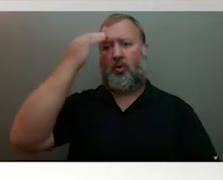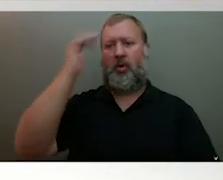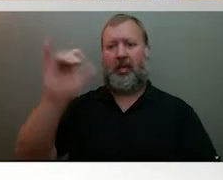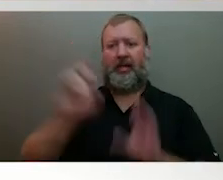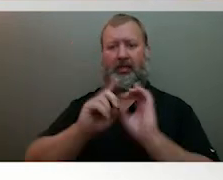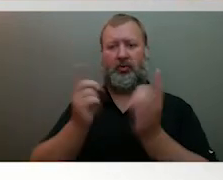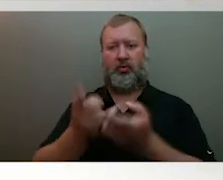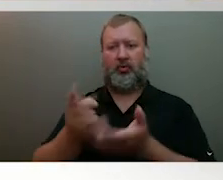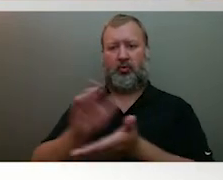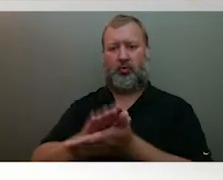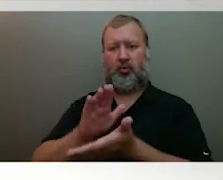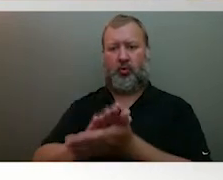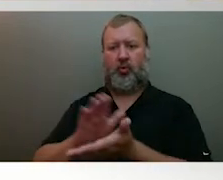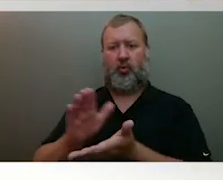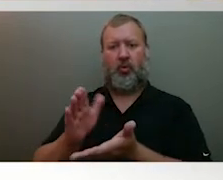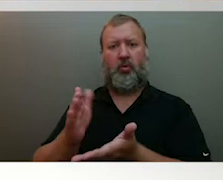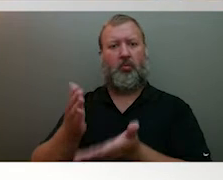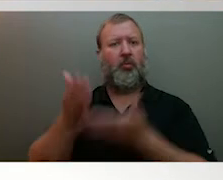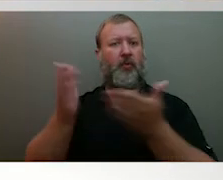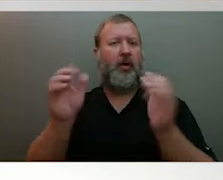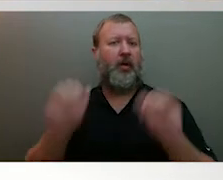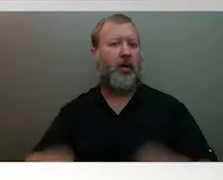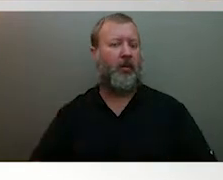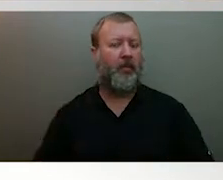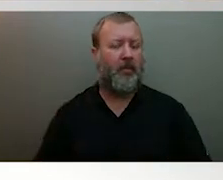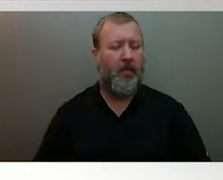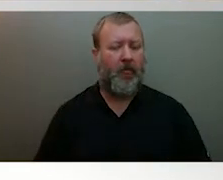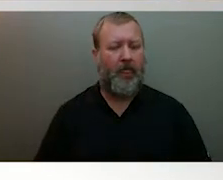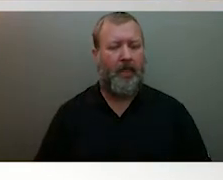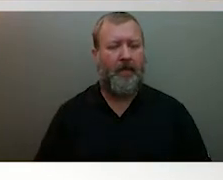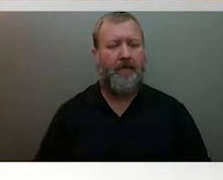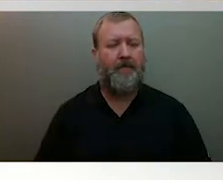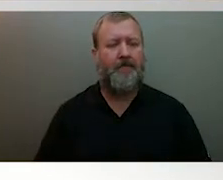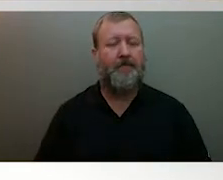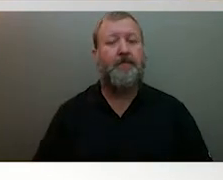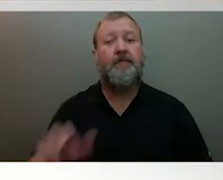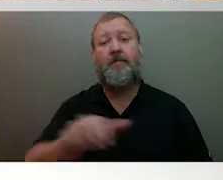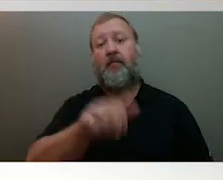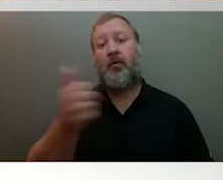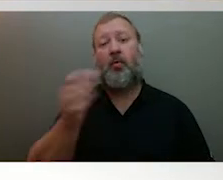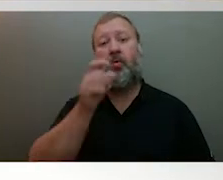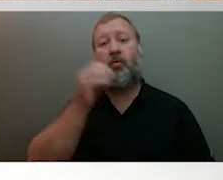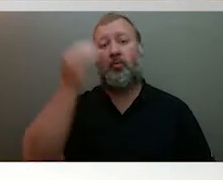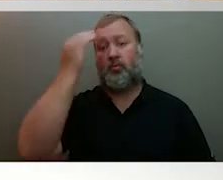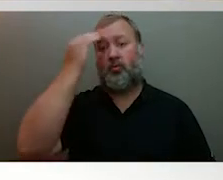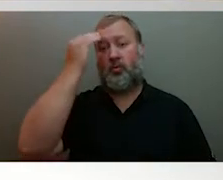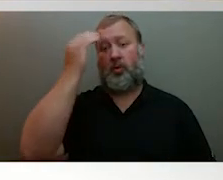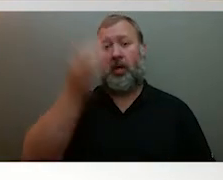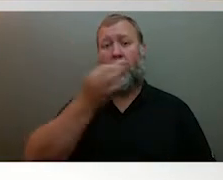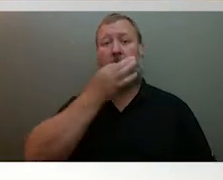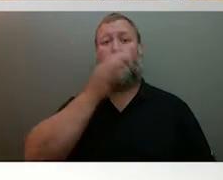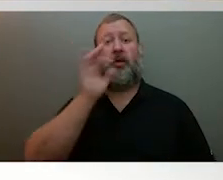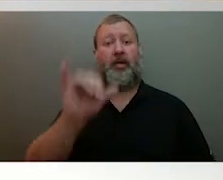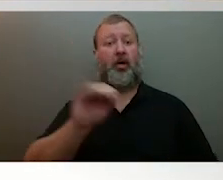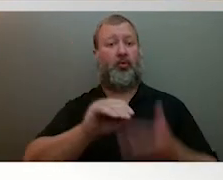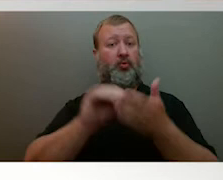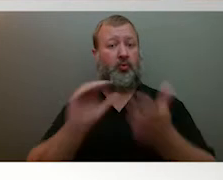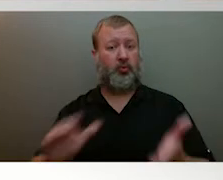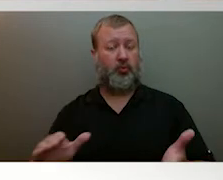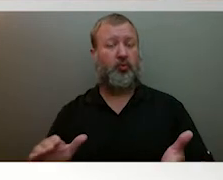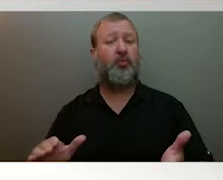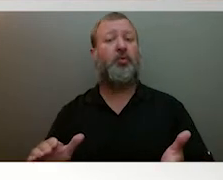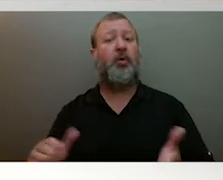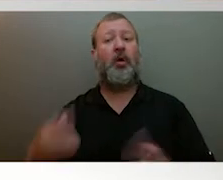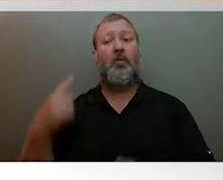of what services can be provided. Other individuals who have knowledge or expertise regarding the student,